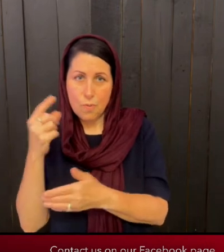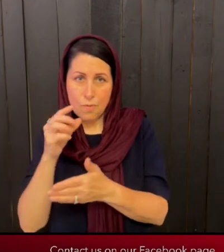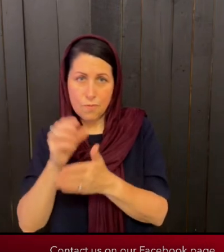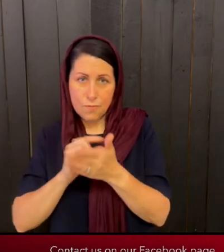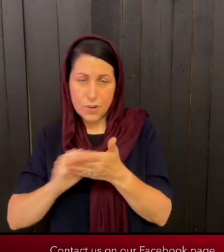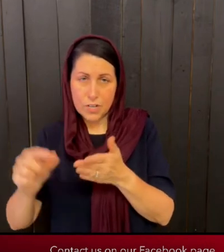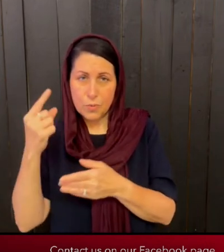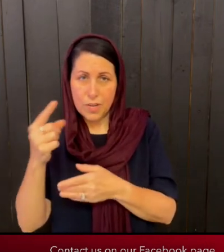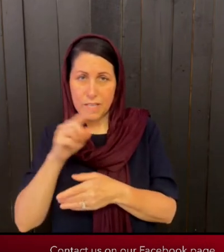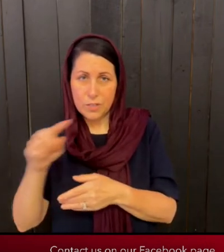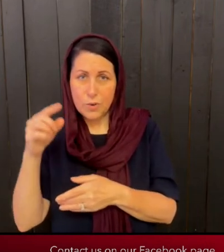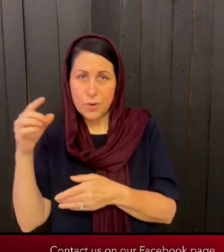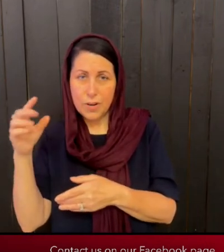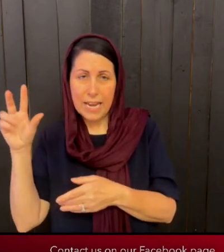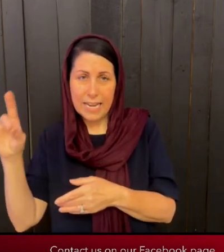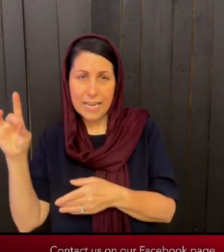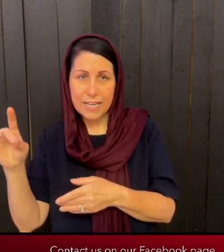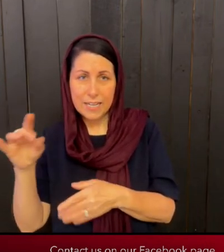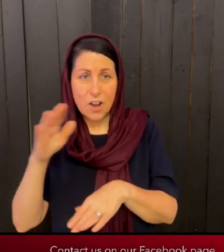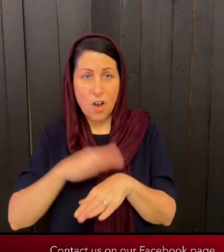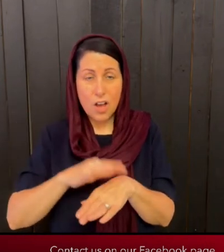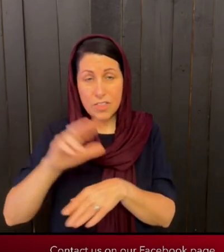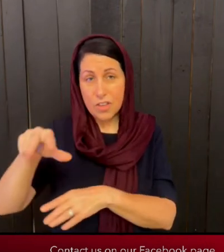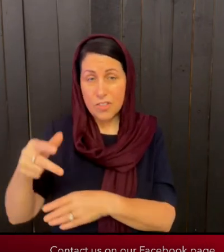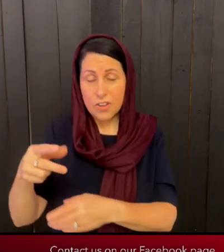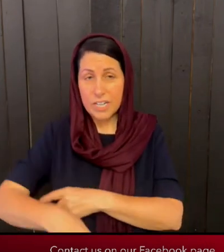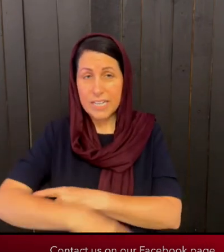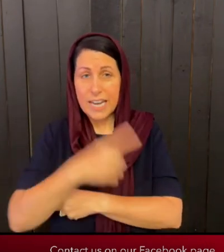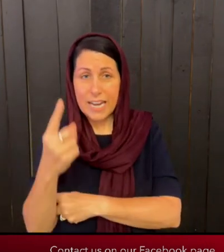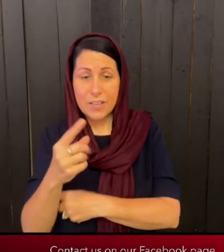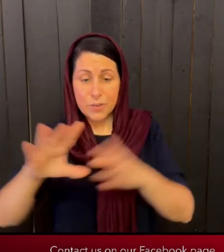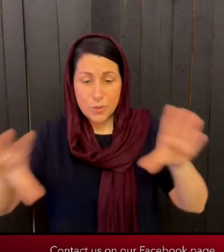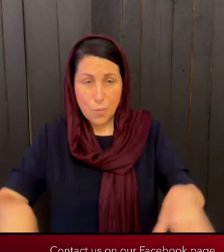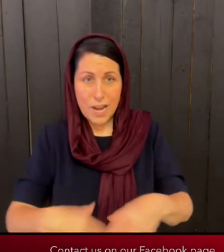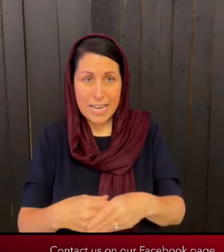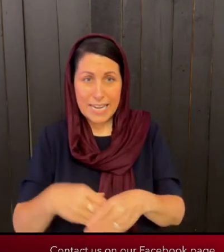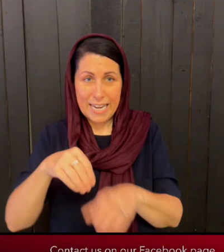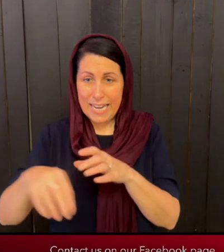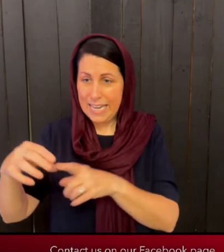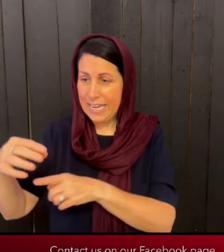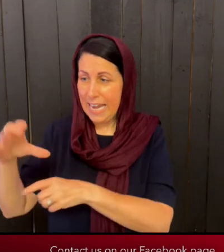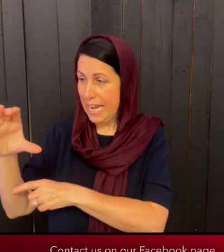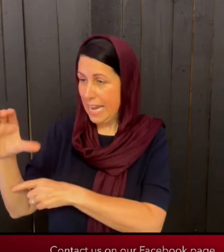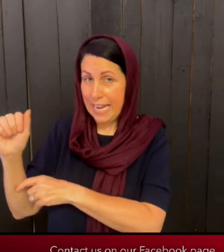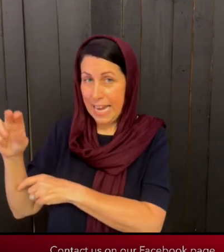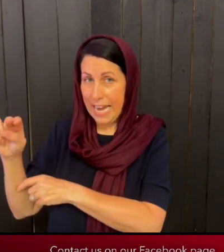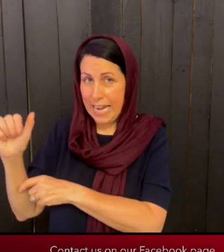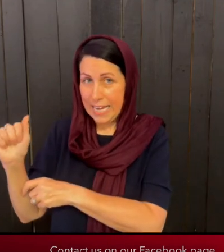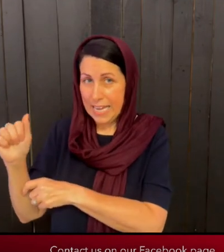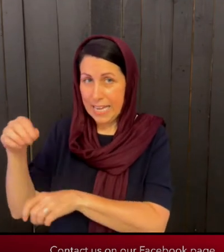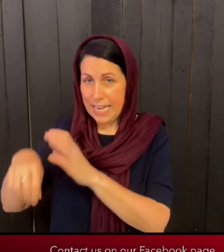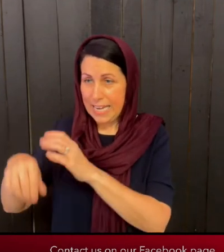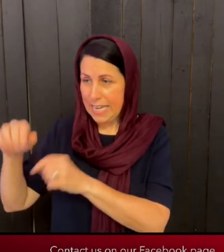On the third day, there was a wedding in Cana of Galilee, and the mother of Jesus was there.